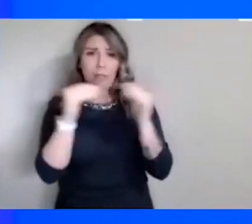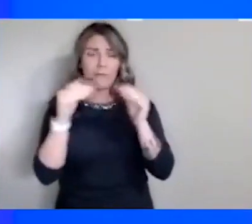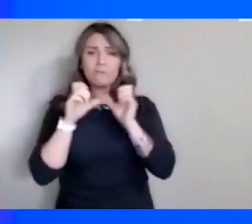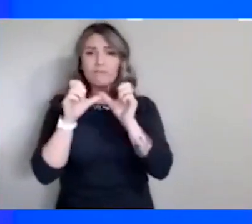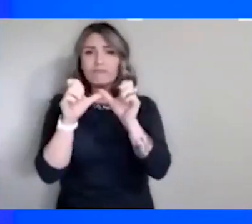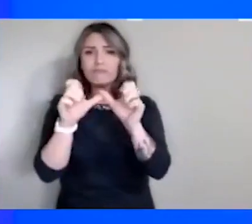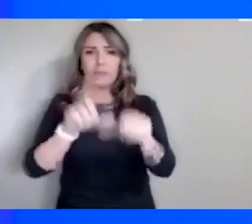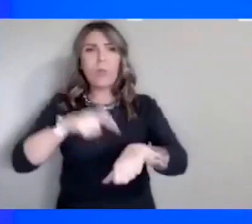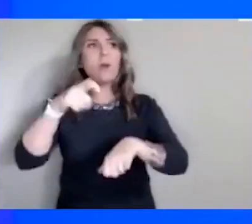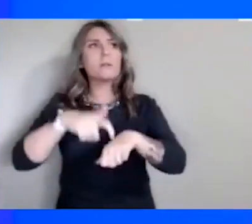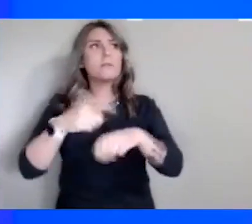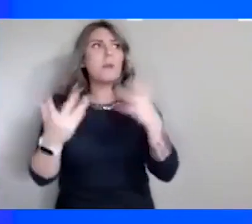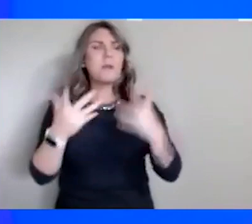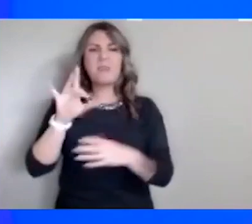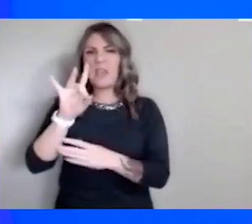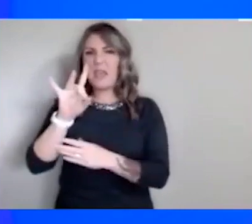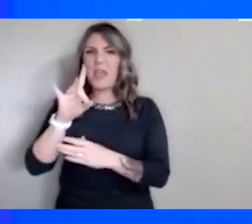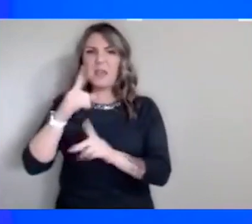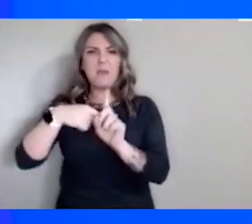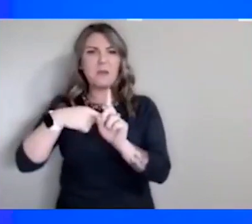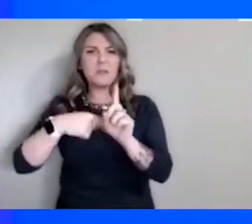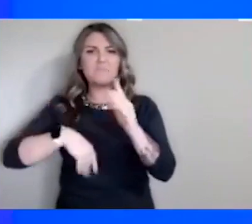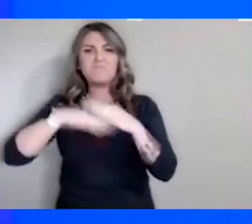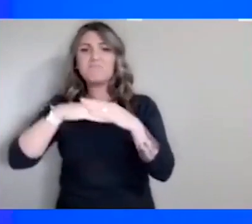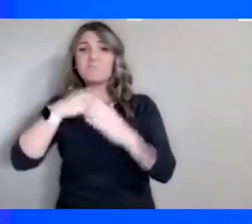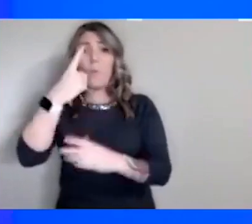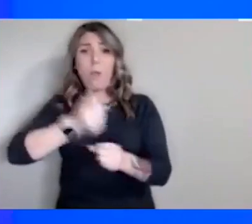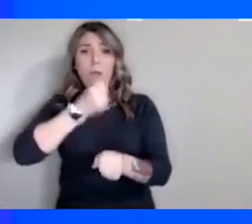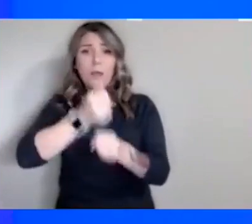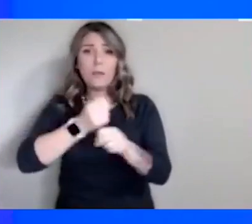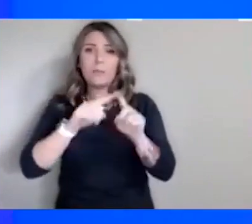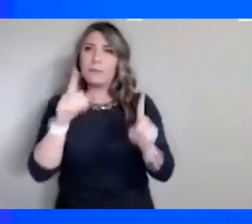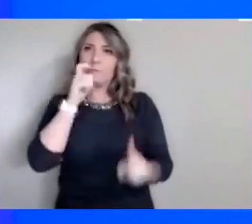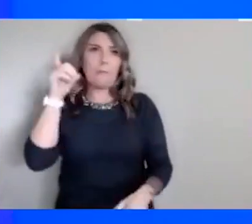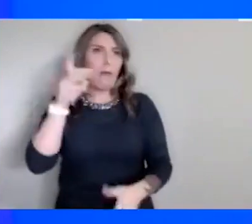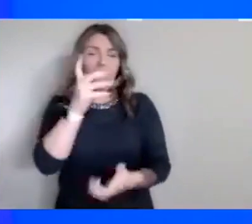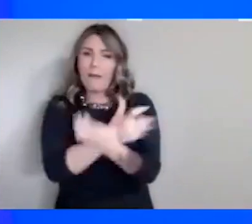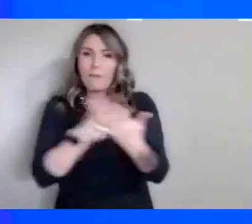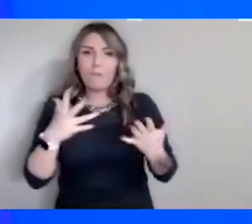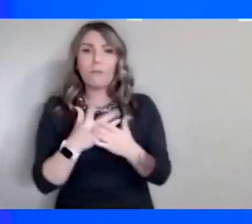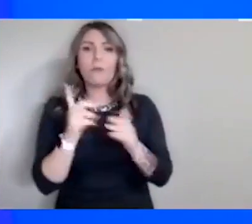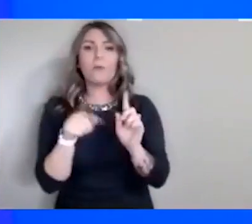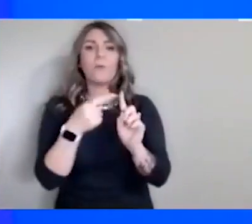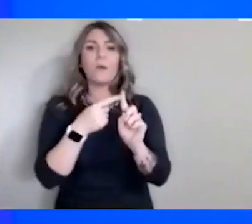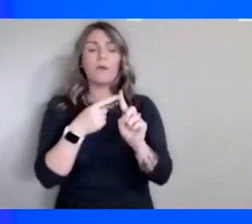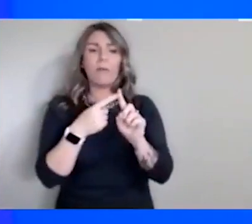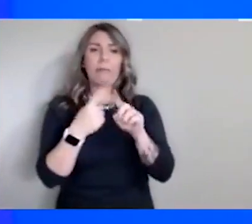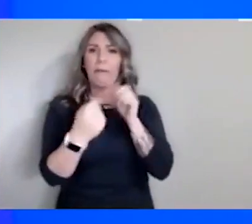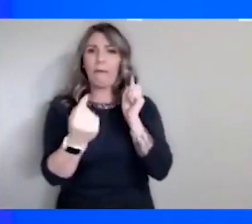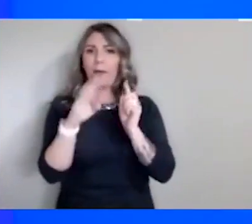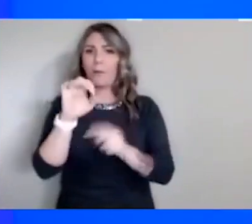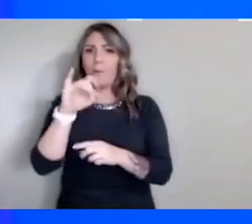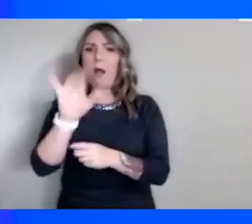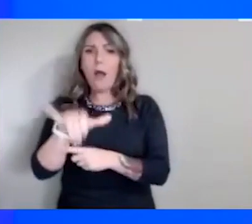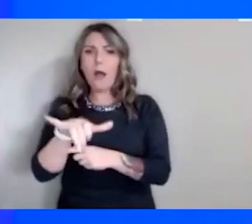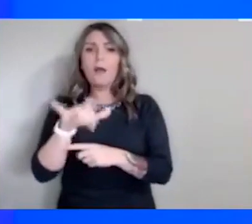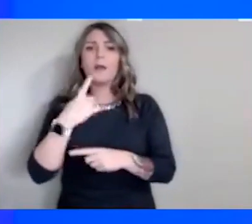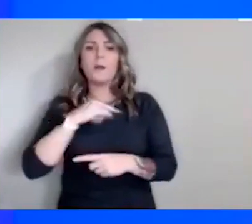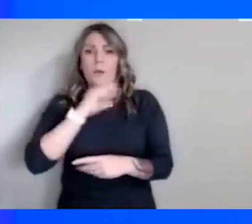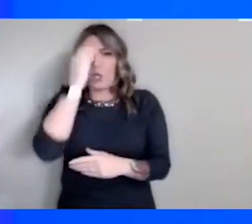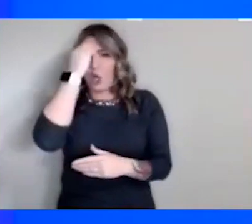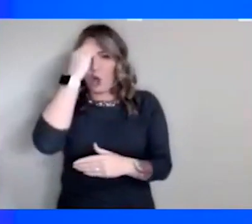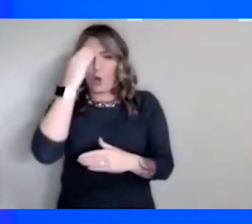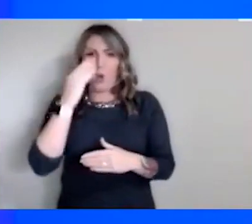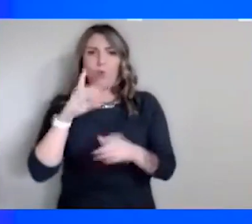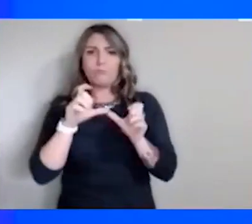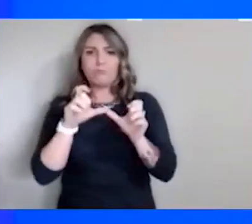probably 8 months or a year or more. But again, we know that's not the whole story. But even when those antibody levels do wane, we do understand that you still have those cells